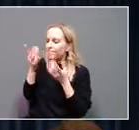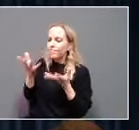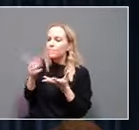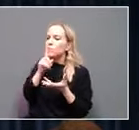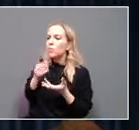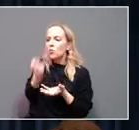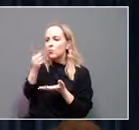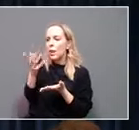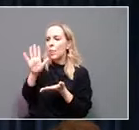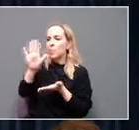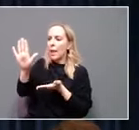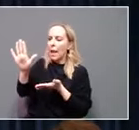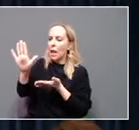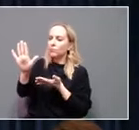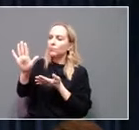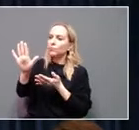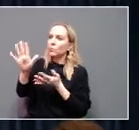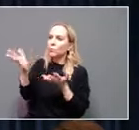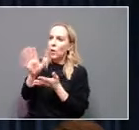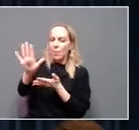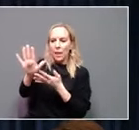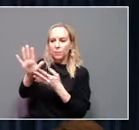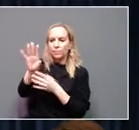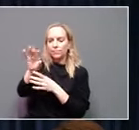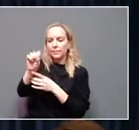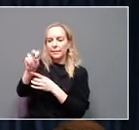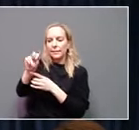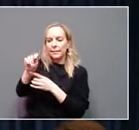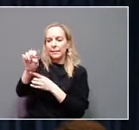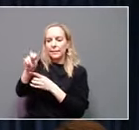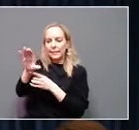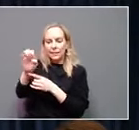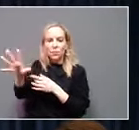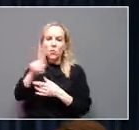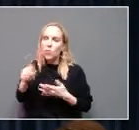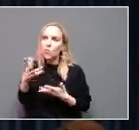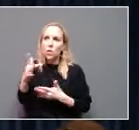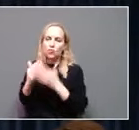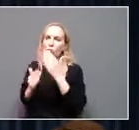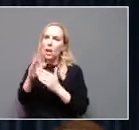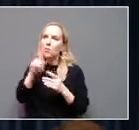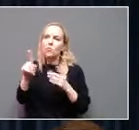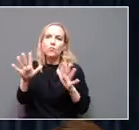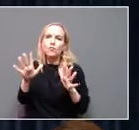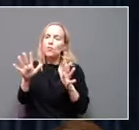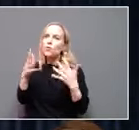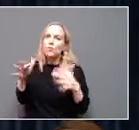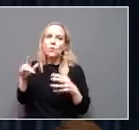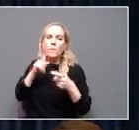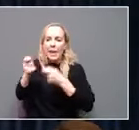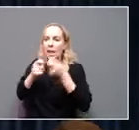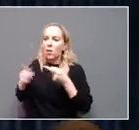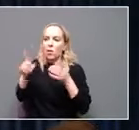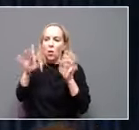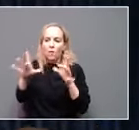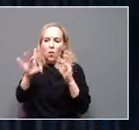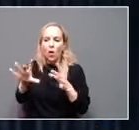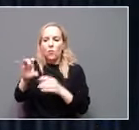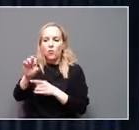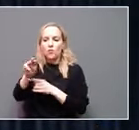sentences, and it ensures that we're going to be treating what is an awful, awful crime as such. Senator?